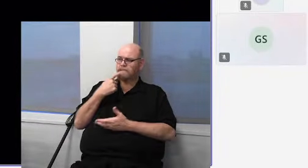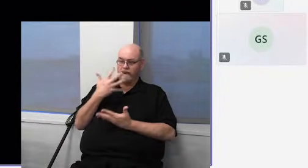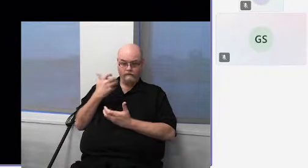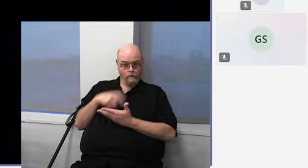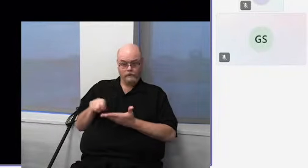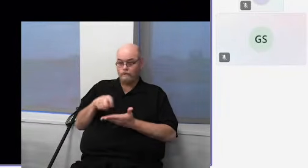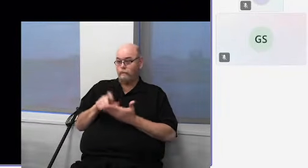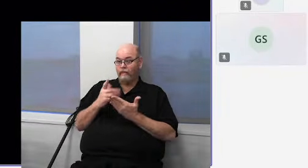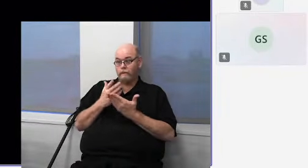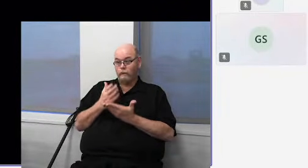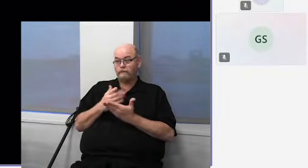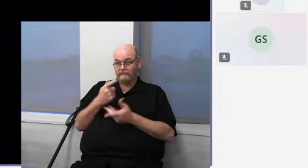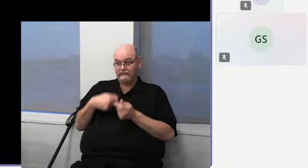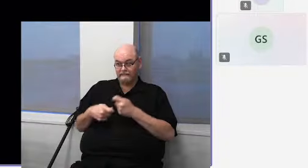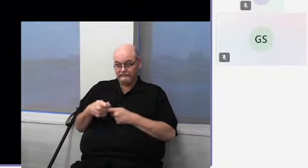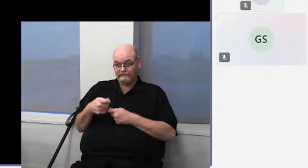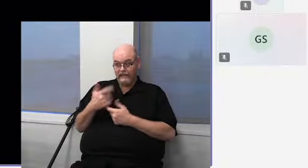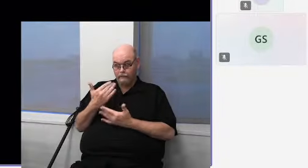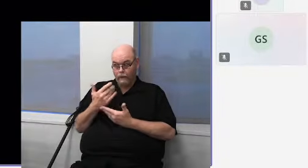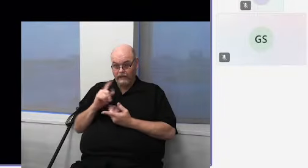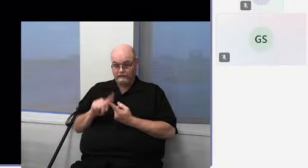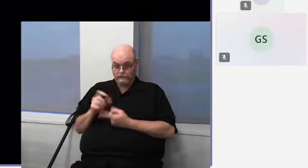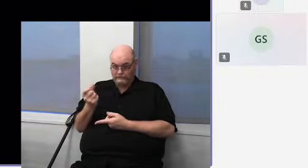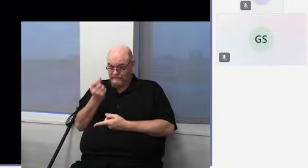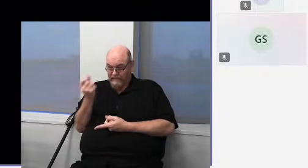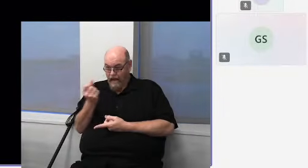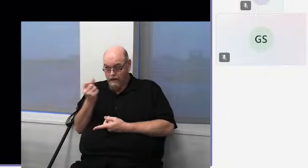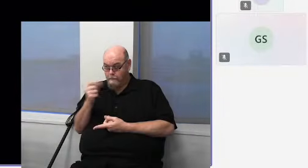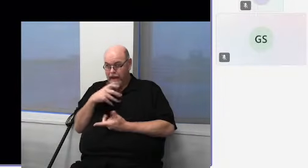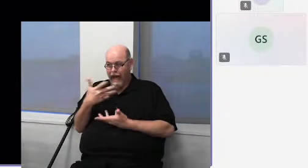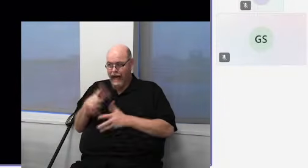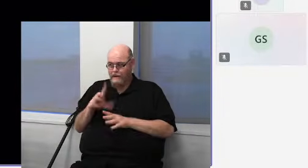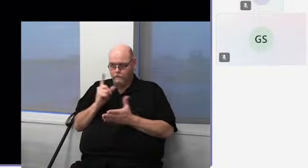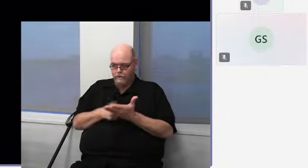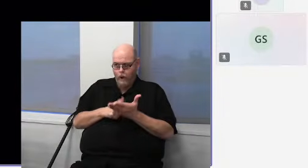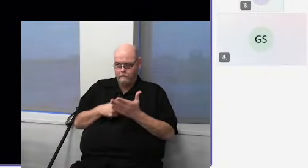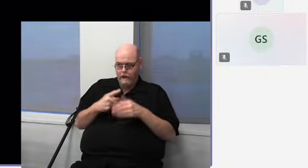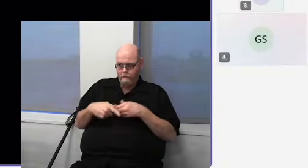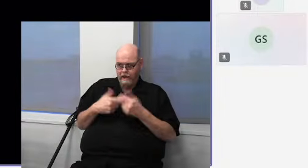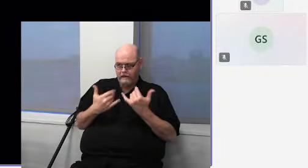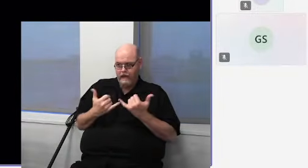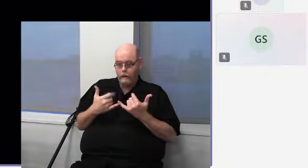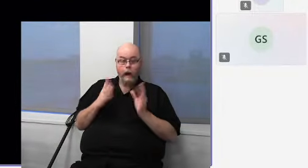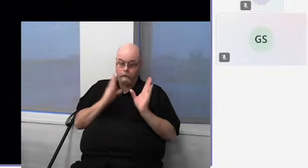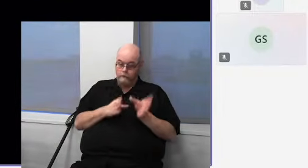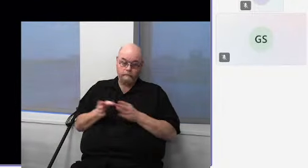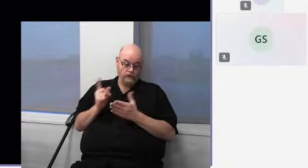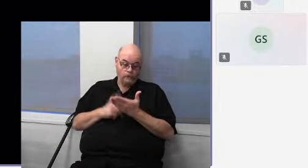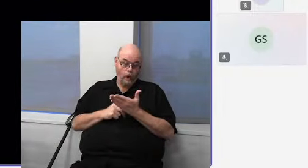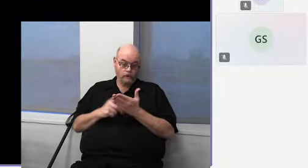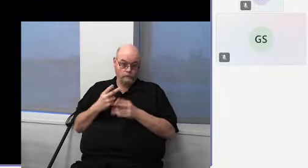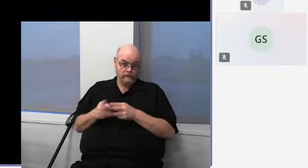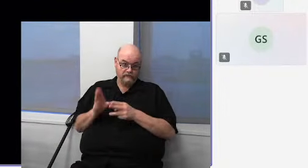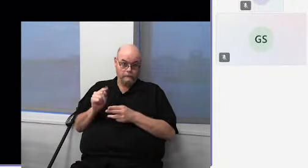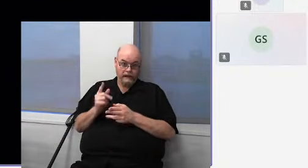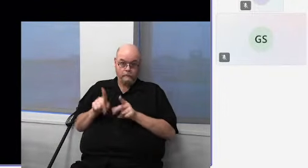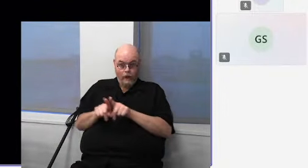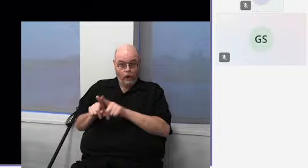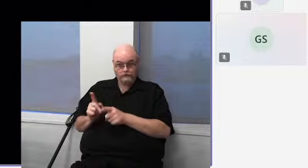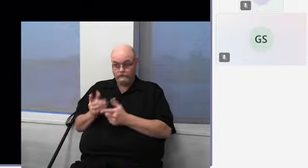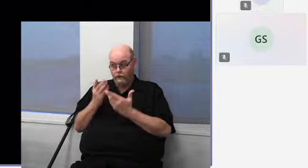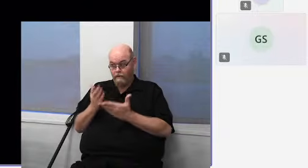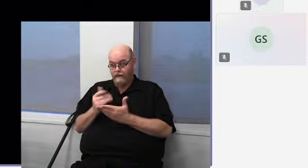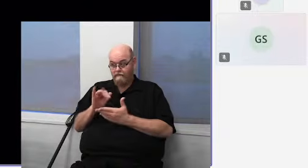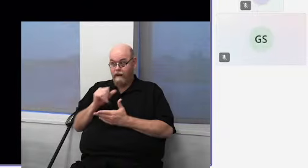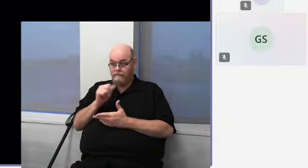what I'm saying is if you want to write a motion instead of waiting for Saturday, you can do that, but I don't want to have argument about it right now. Well, I'm prepared to argue briefly, but I will